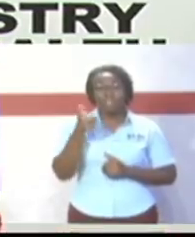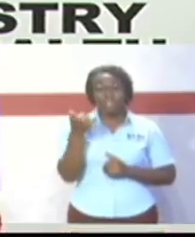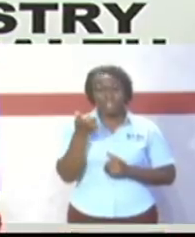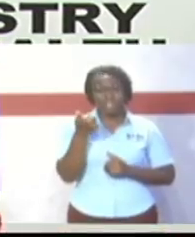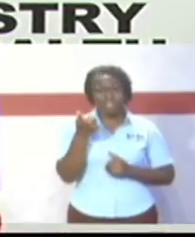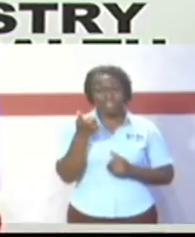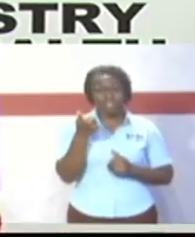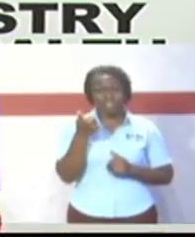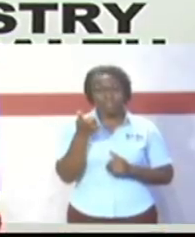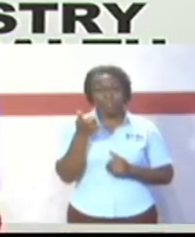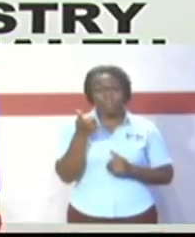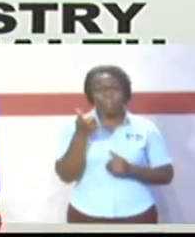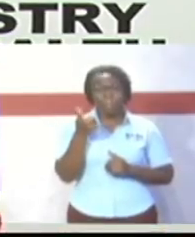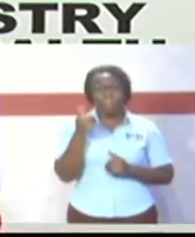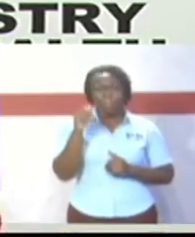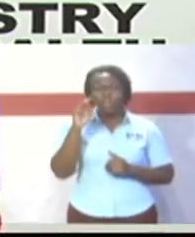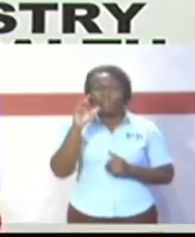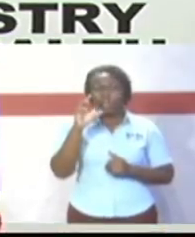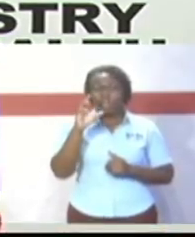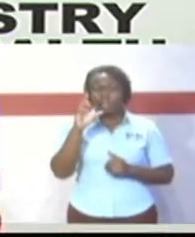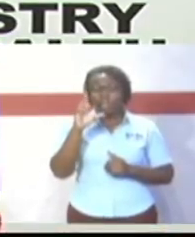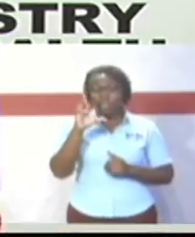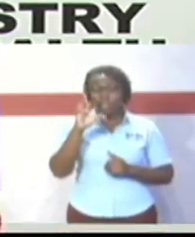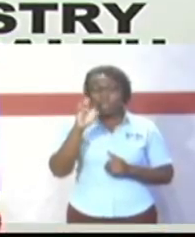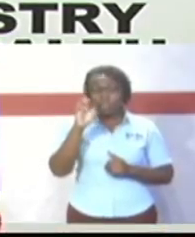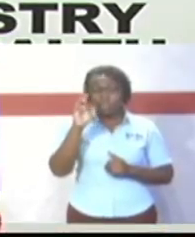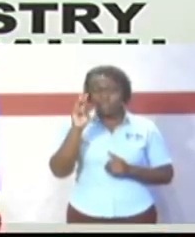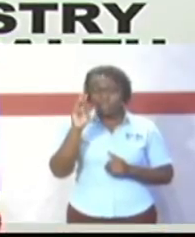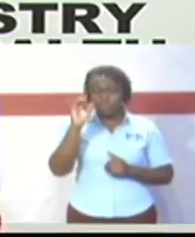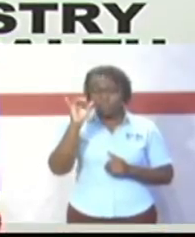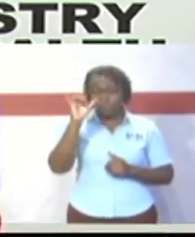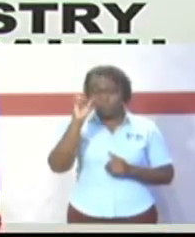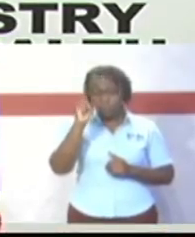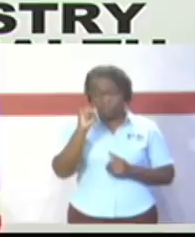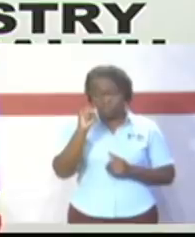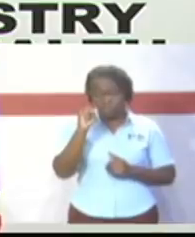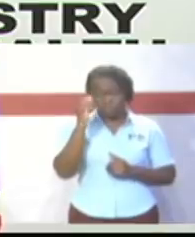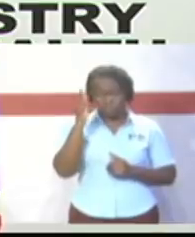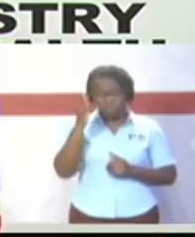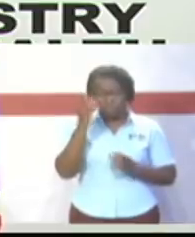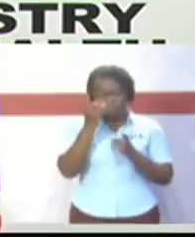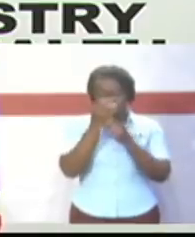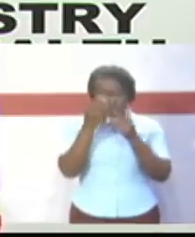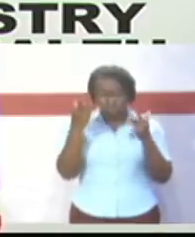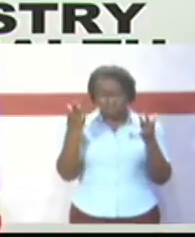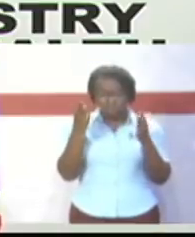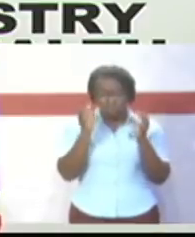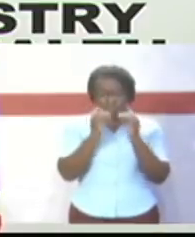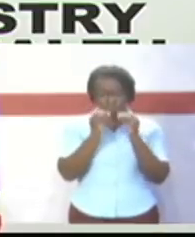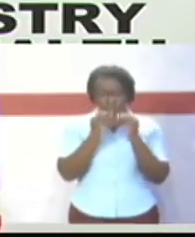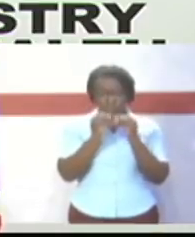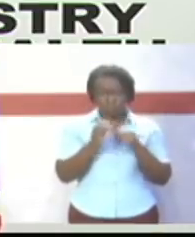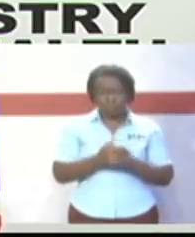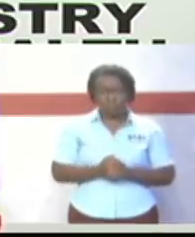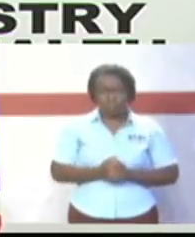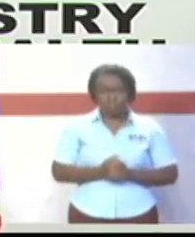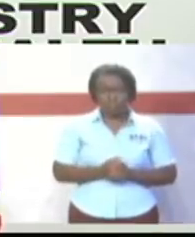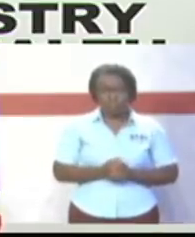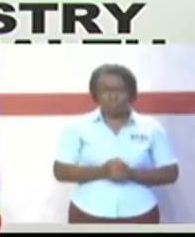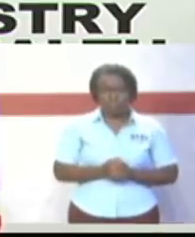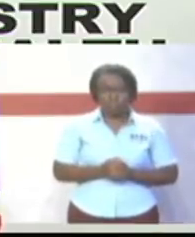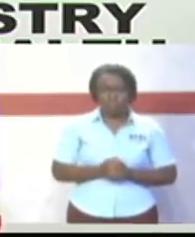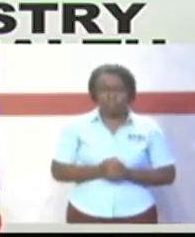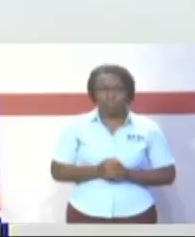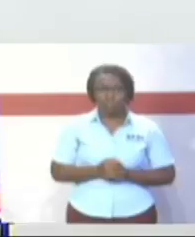measures that are in place at ERHA as we put preparations in place to escalate the national COVID-19 response.